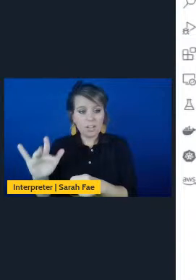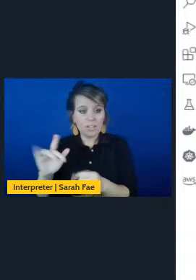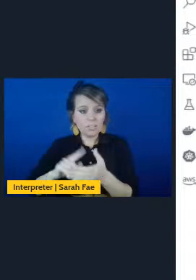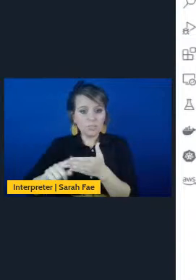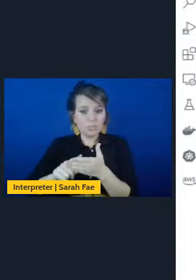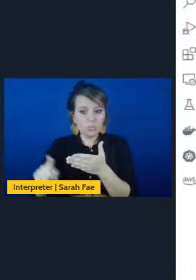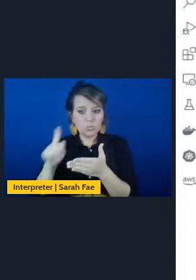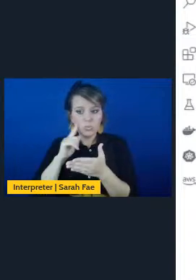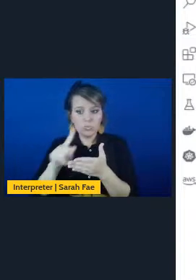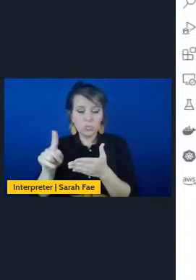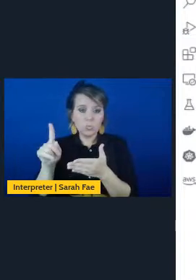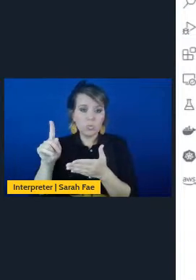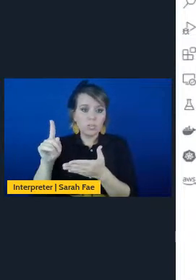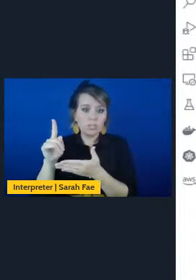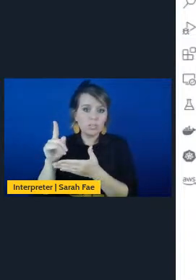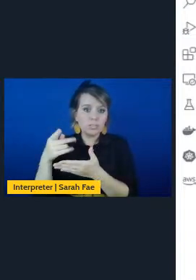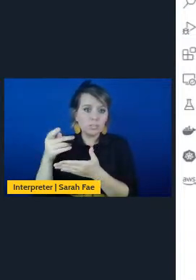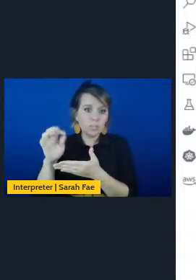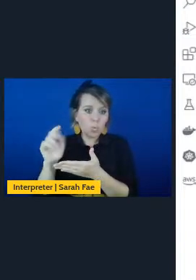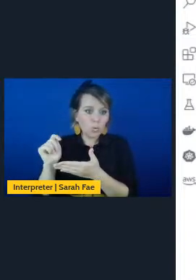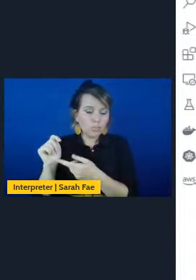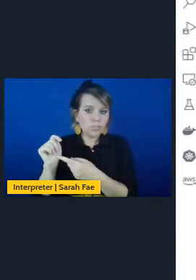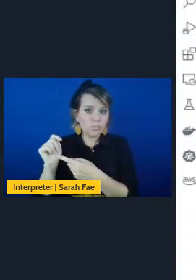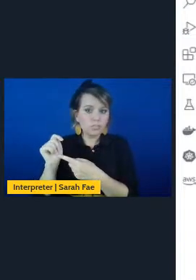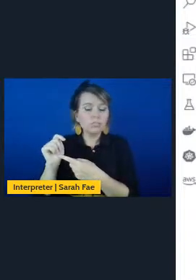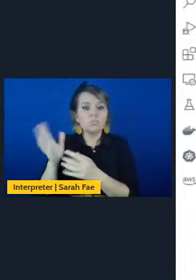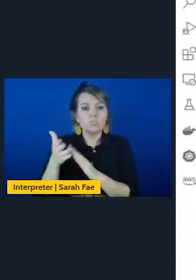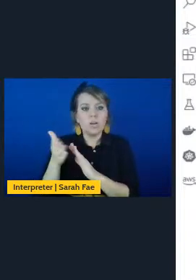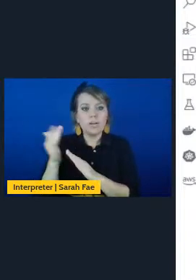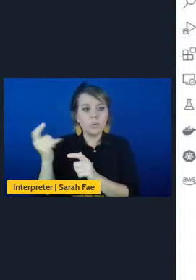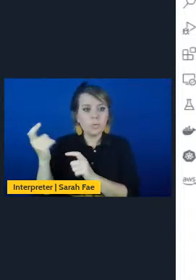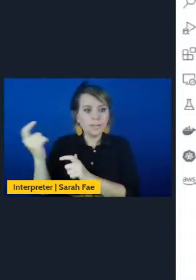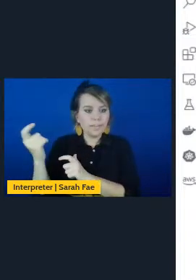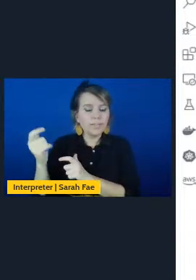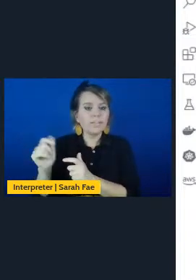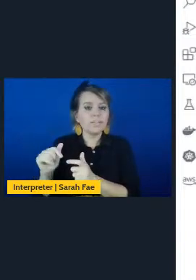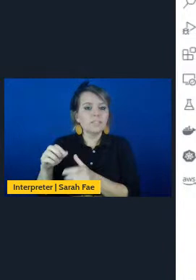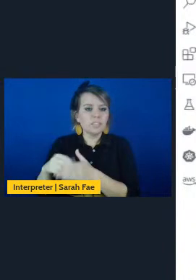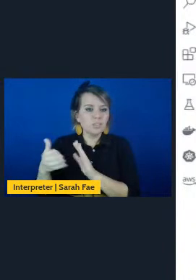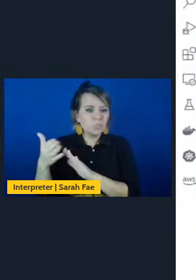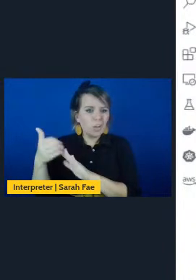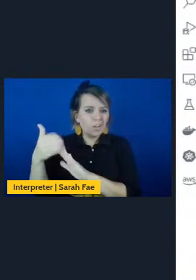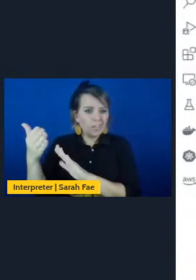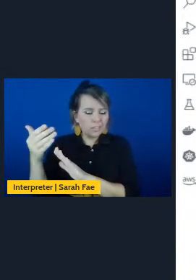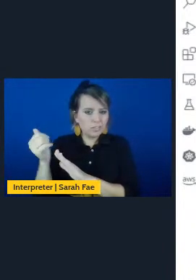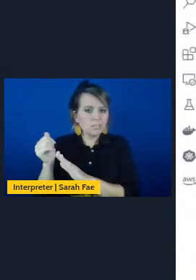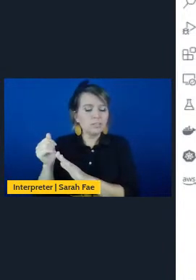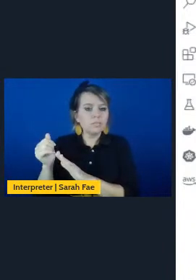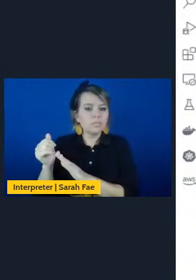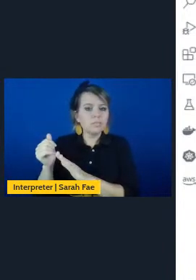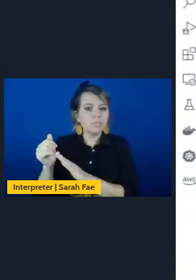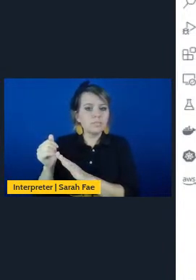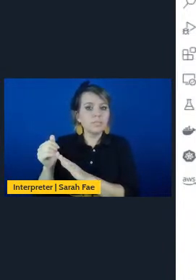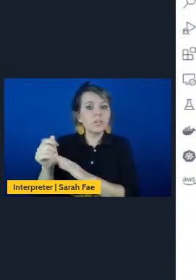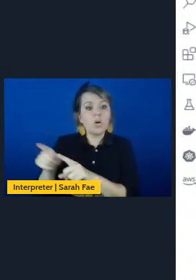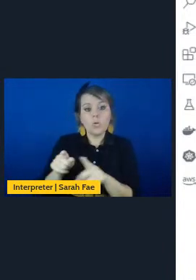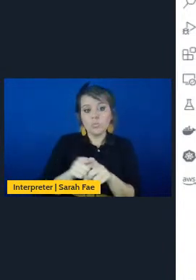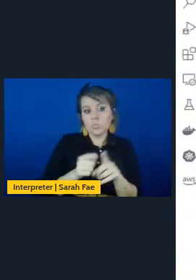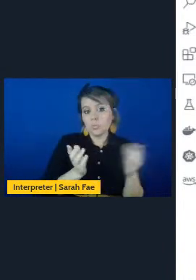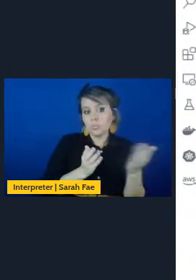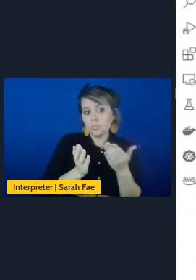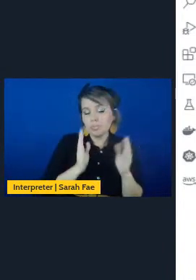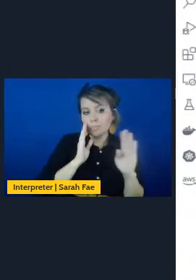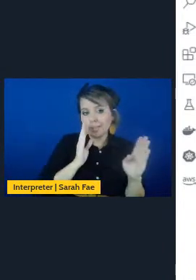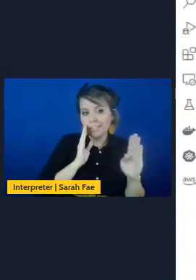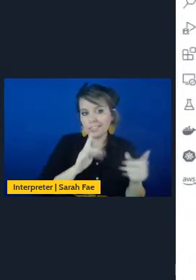for the pod, it was created rather quickly. So it's in the running state, as well as the service. So pay attention to